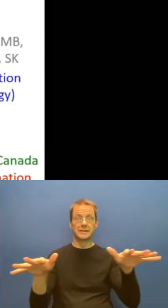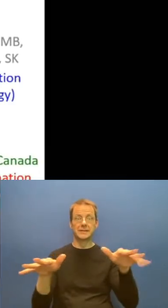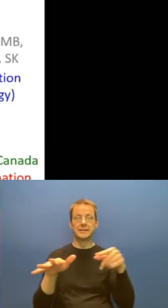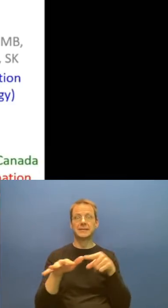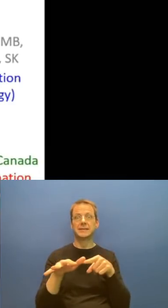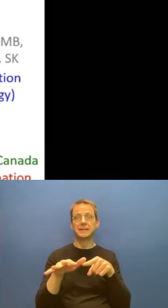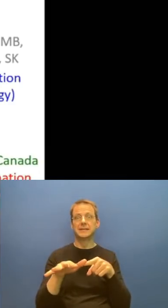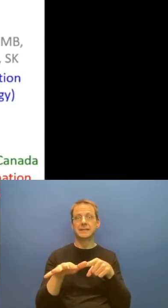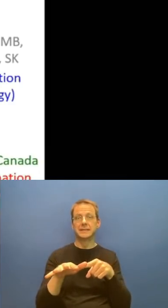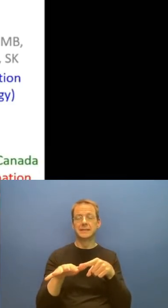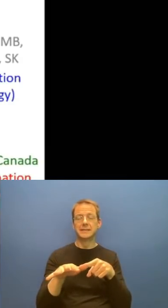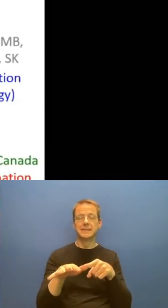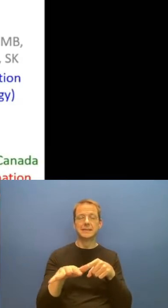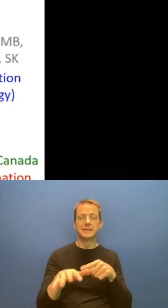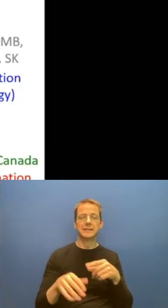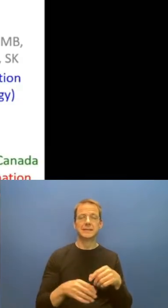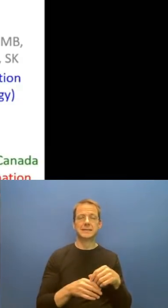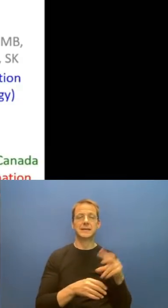we let